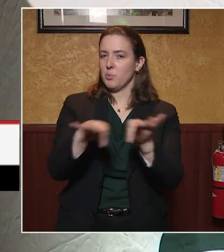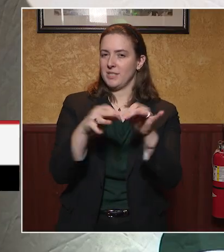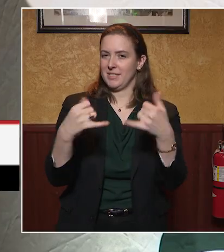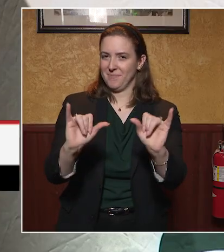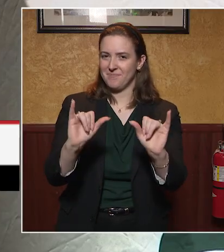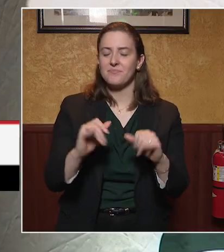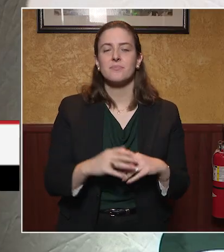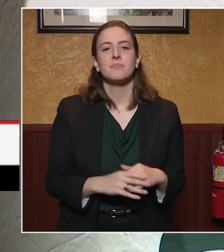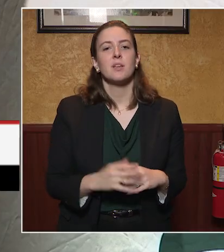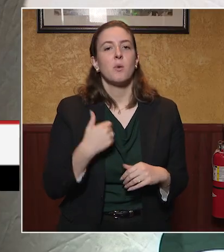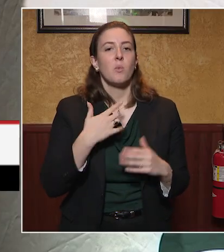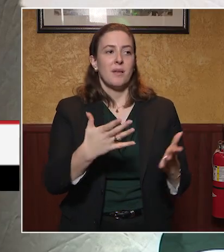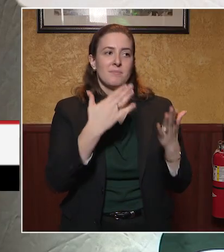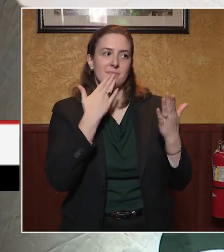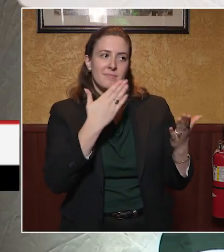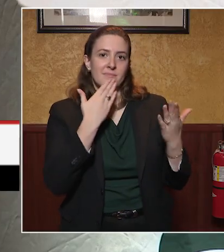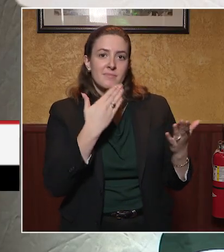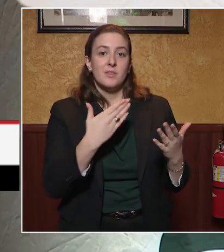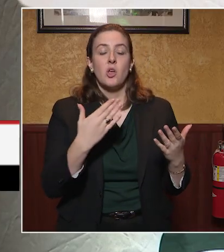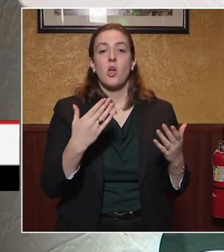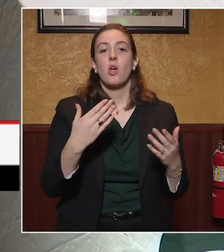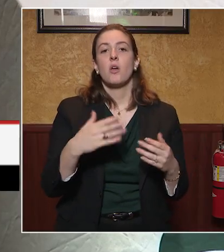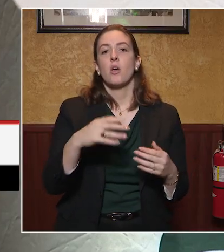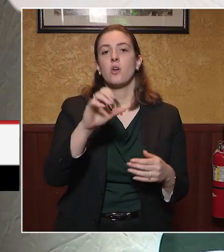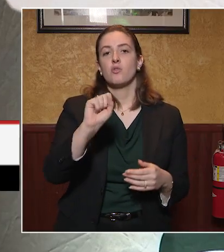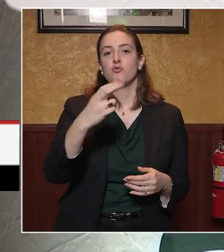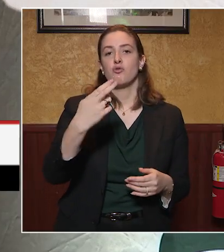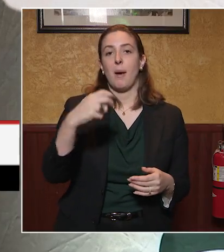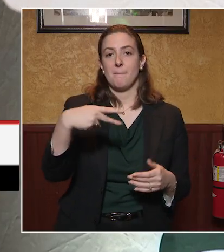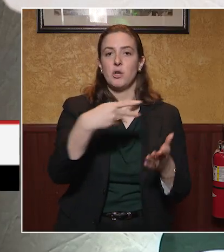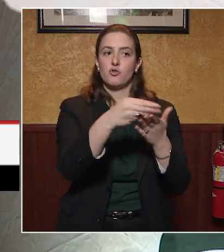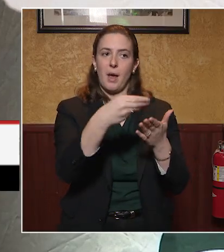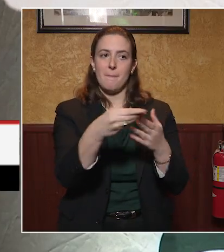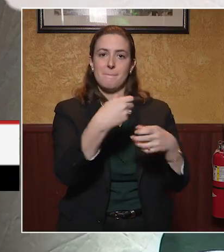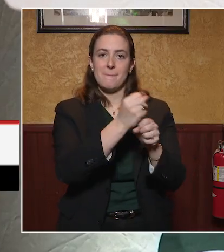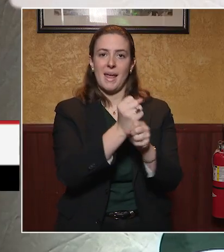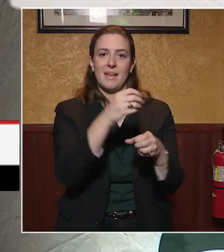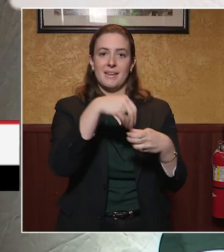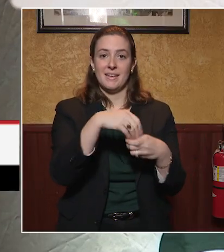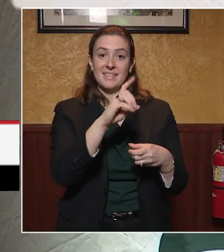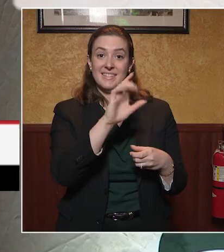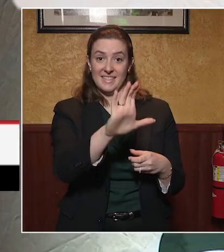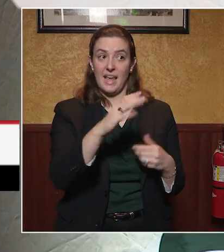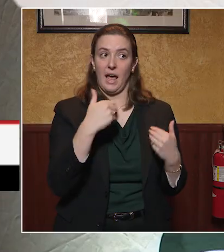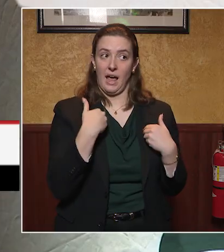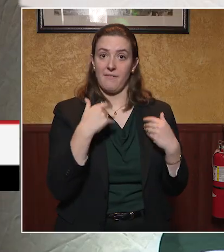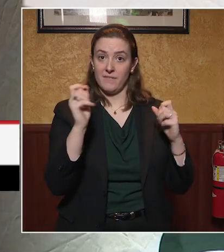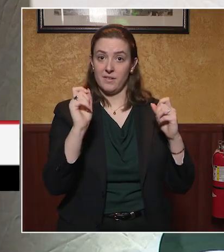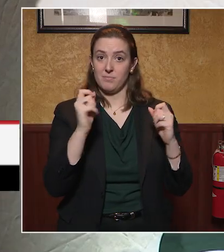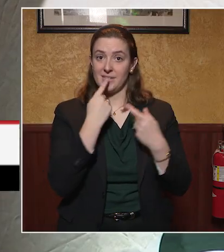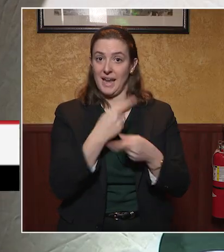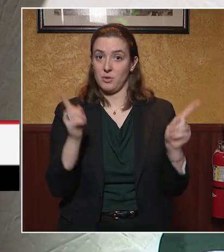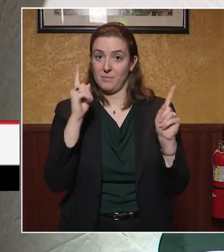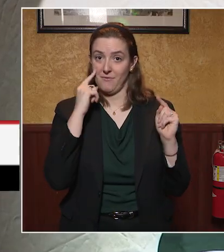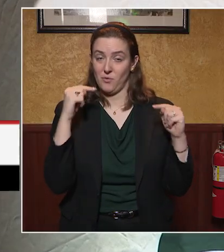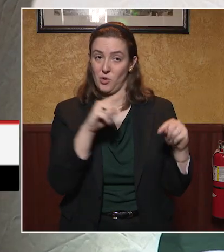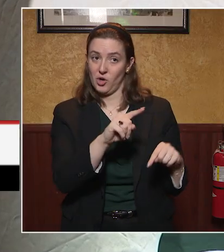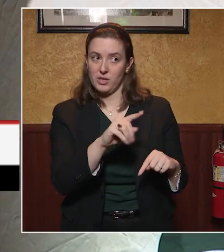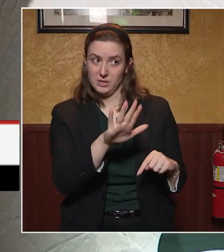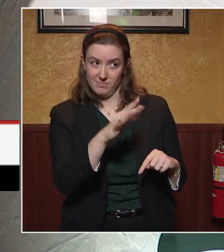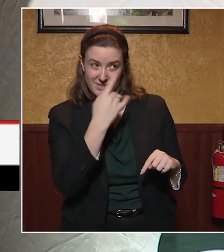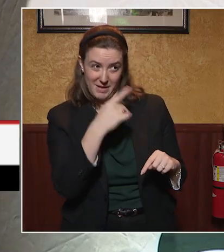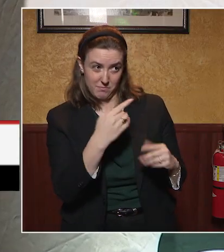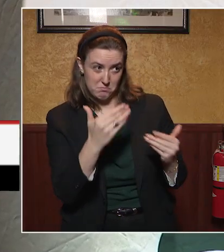Stacy Price, who represents Shop Made in DC. Stacy, is it okay if I let the cat out of the bag here? We have a big announcement to make about Shop Made in DC this